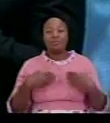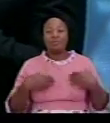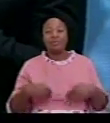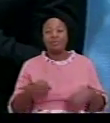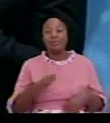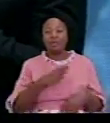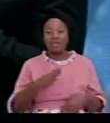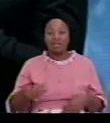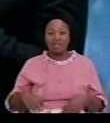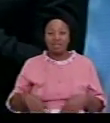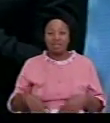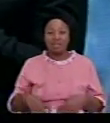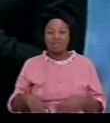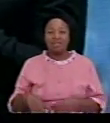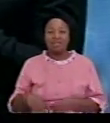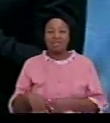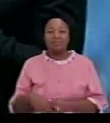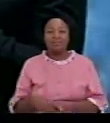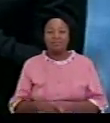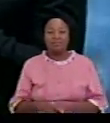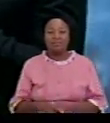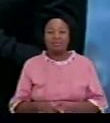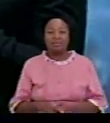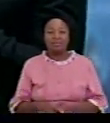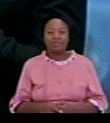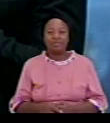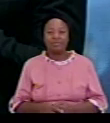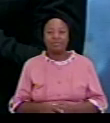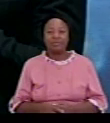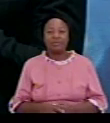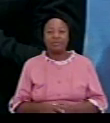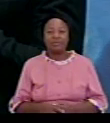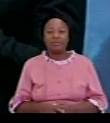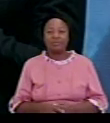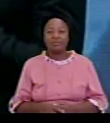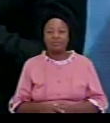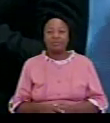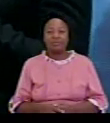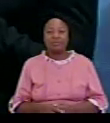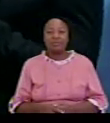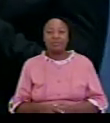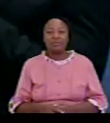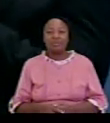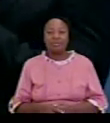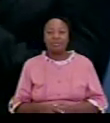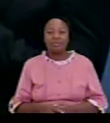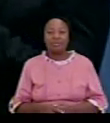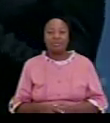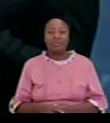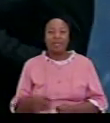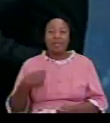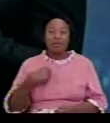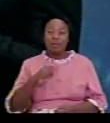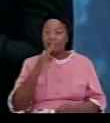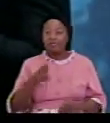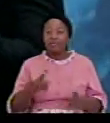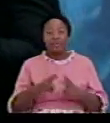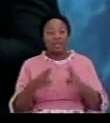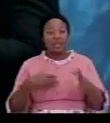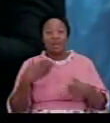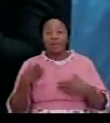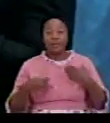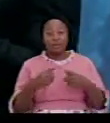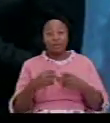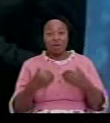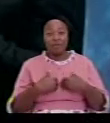la personne de Giseke que vous entendez depuis longtemps. We are very happy to have in our